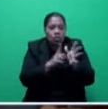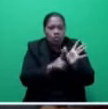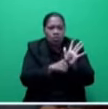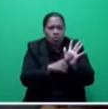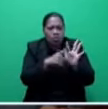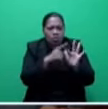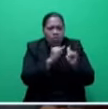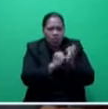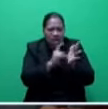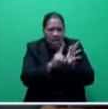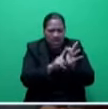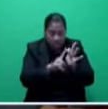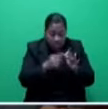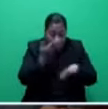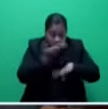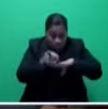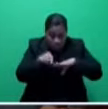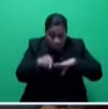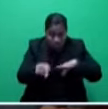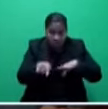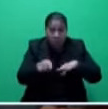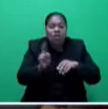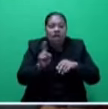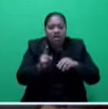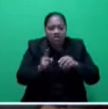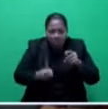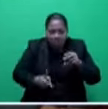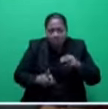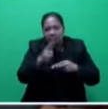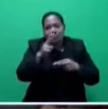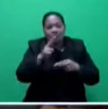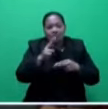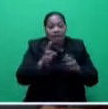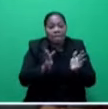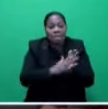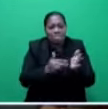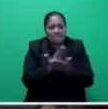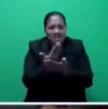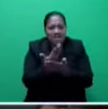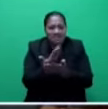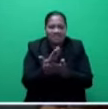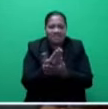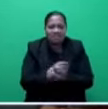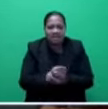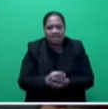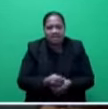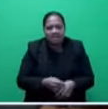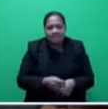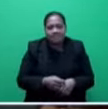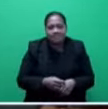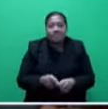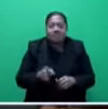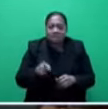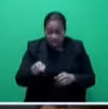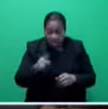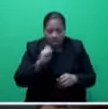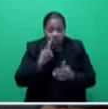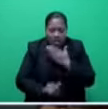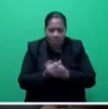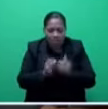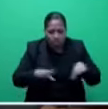on Monday next week and will allow our students to continue learning while at home and also enable parents to be part of